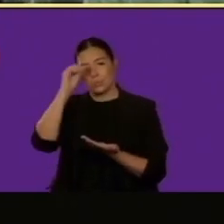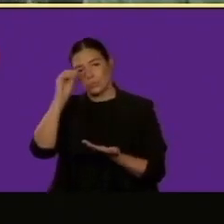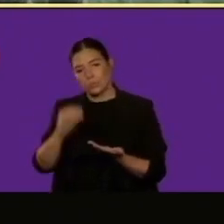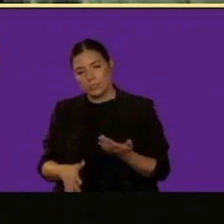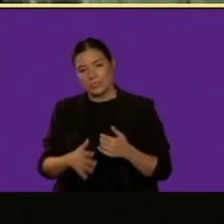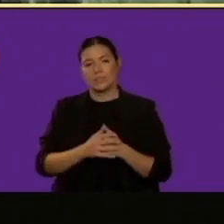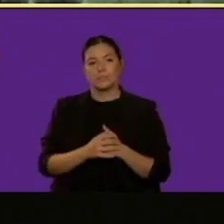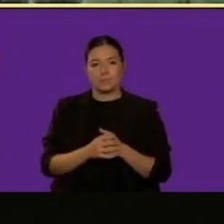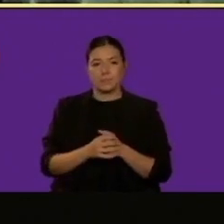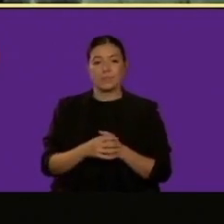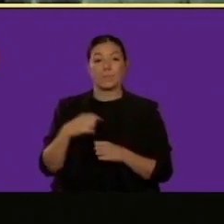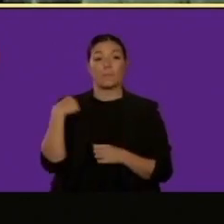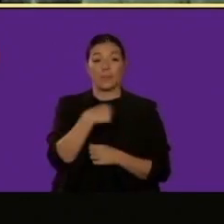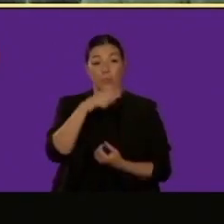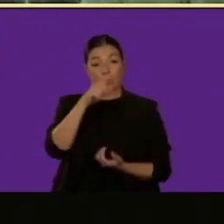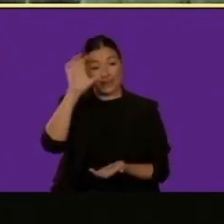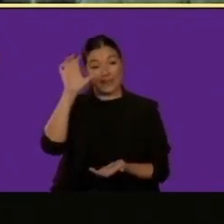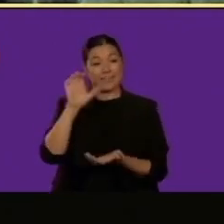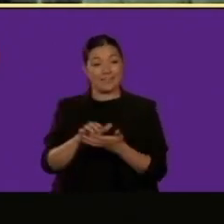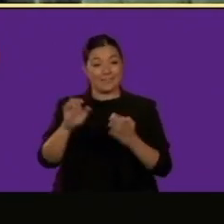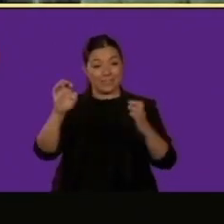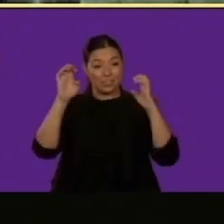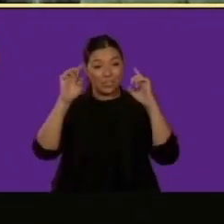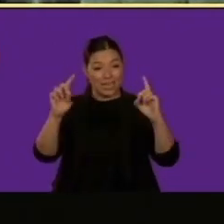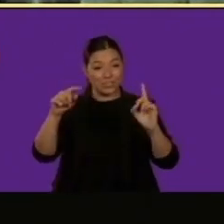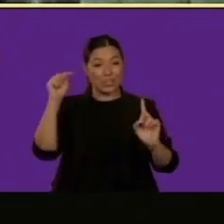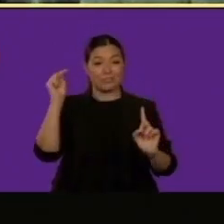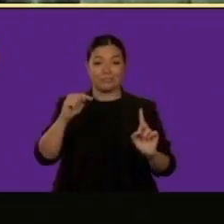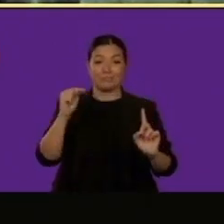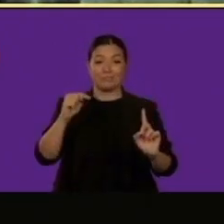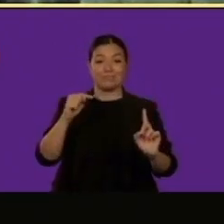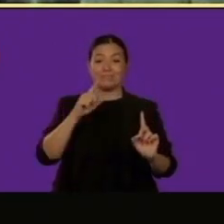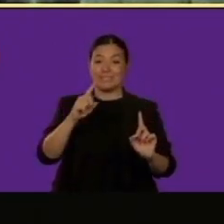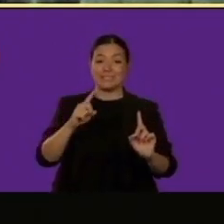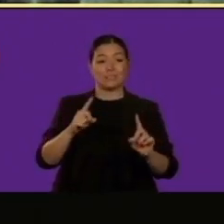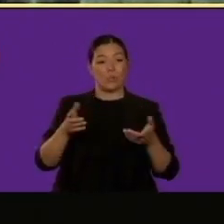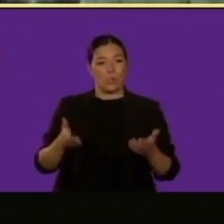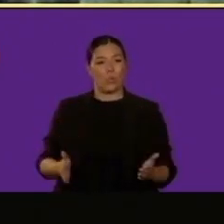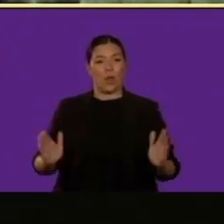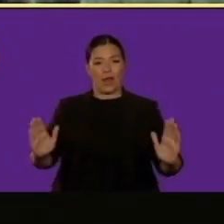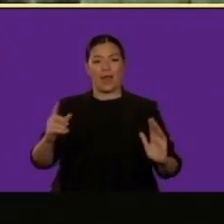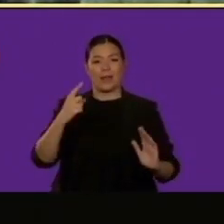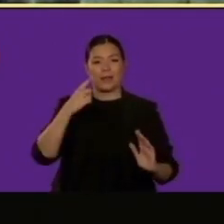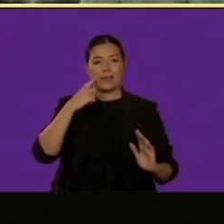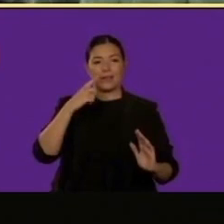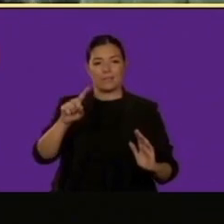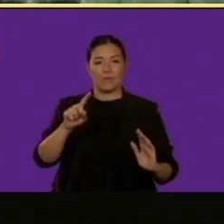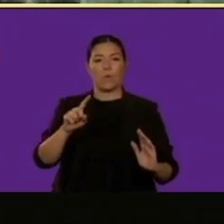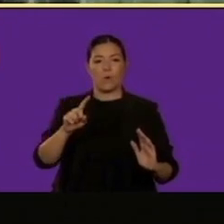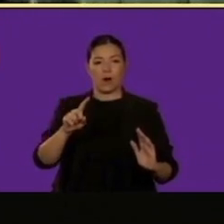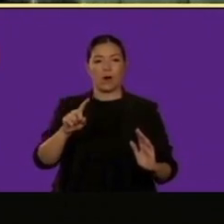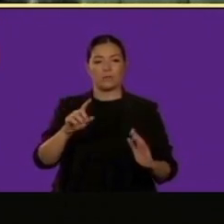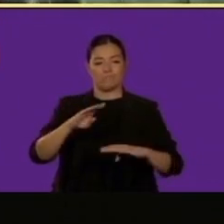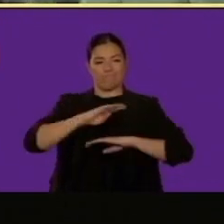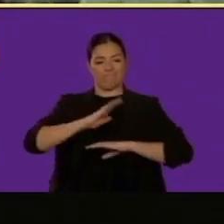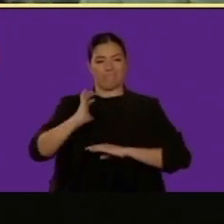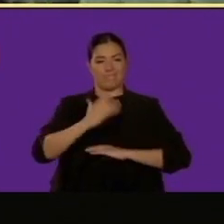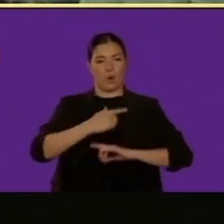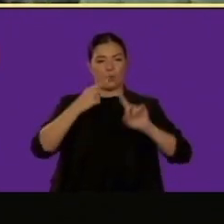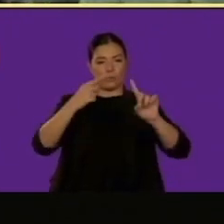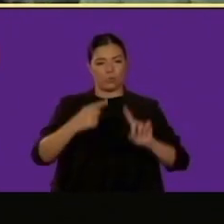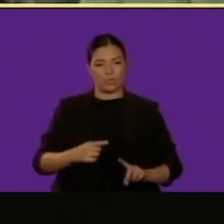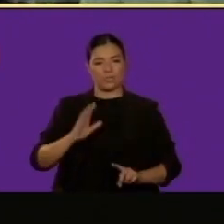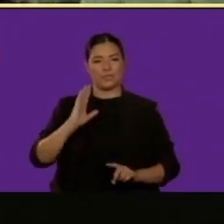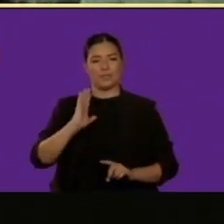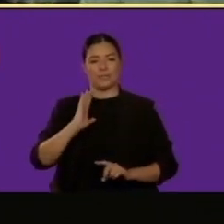work with teachers, and Roger, Hago la formación de profesorado I en work on with mecánica teachers. espacial I con also Spacios work with Maker robotics